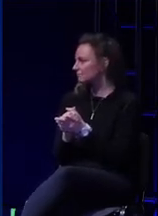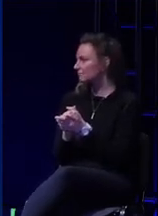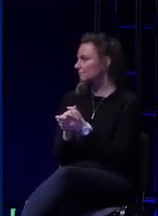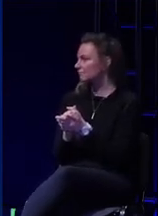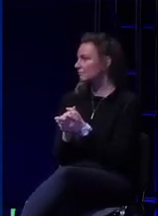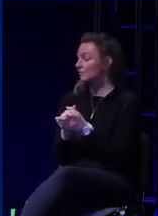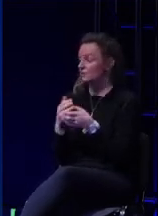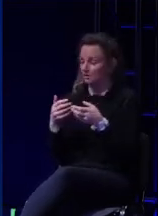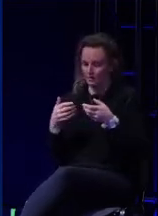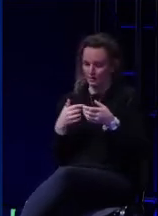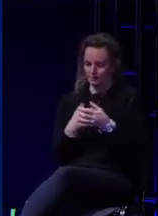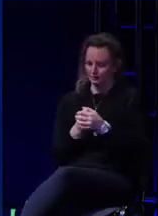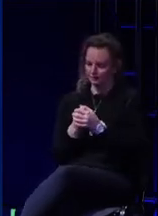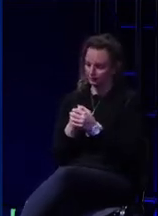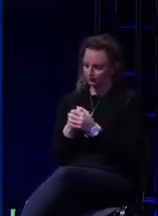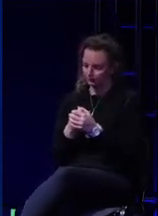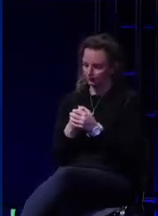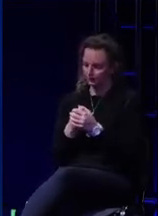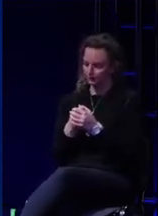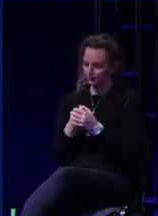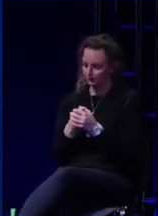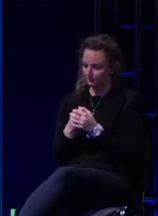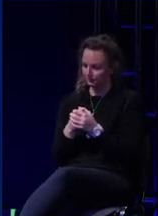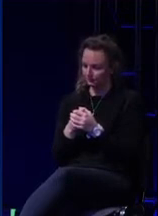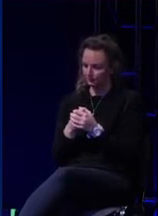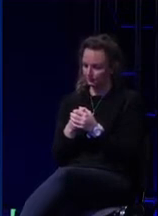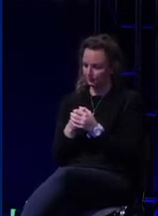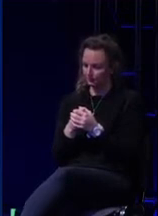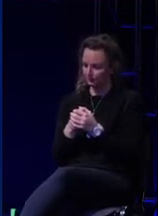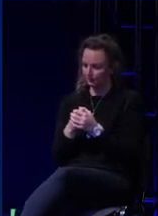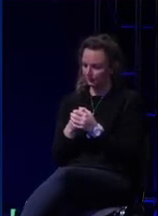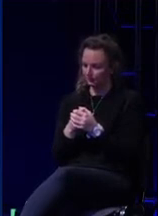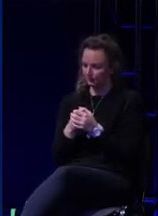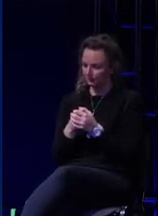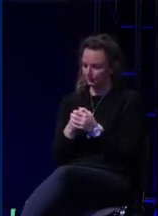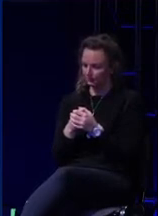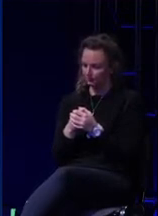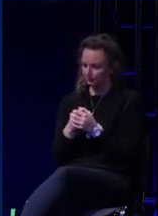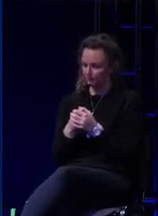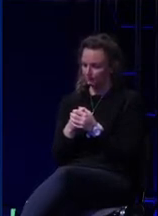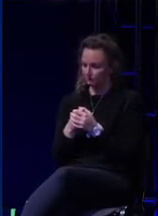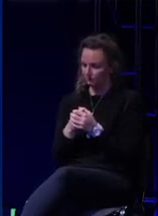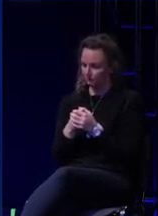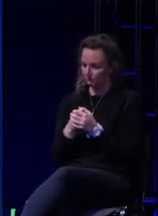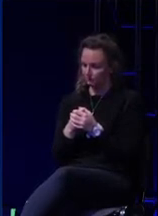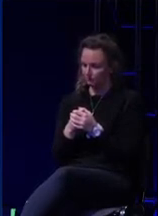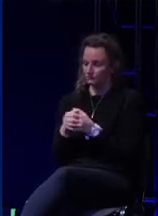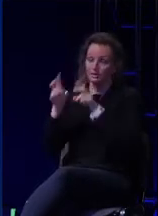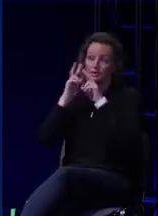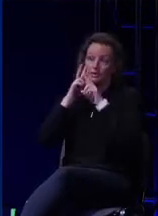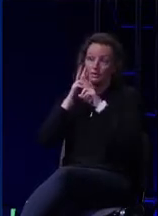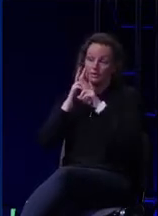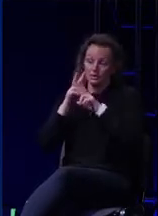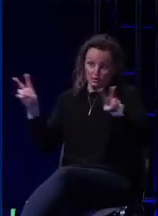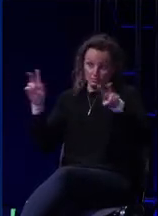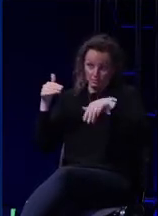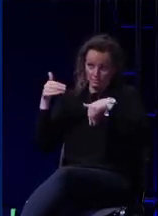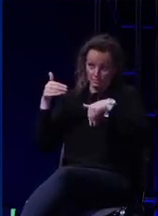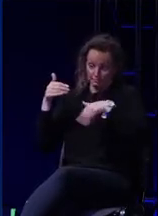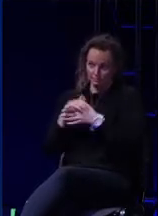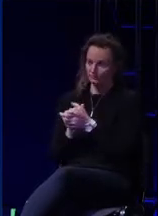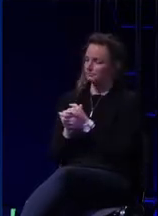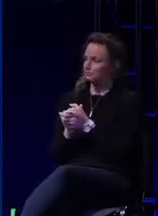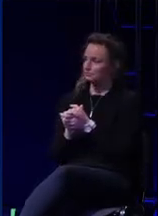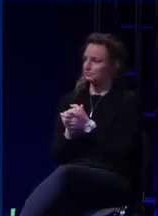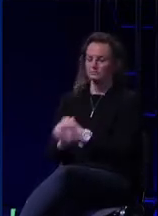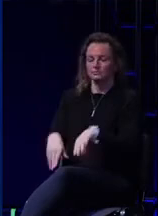But it's great that I find now that you can, when you have these effect shots. I did a show called SAS Rogue Heroes,